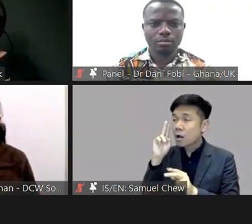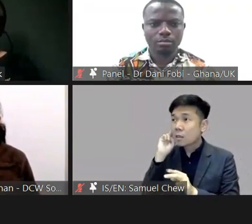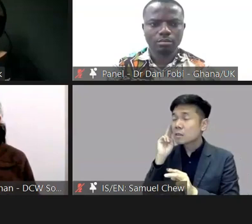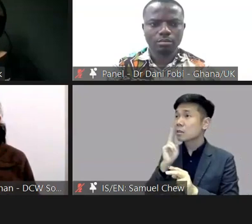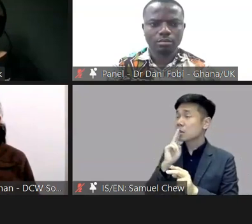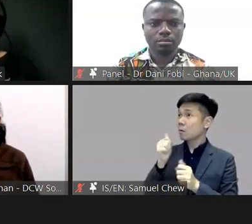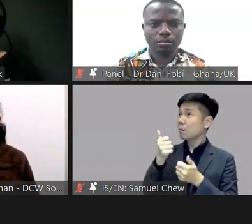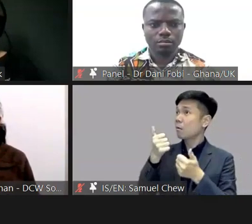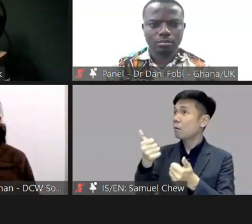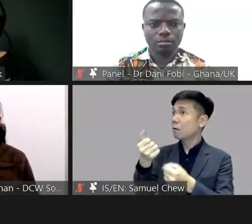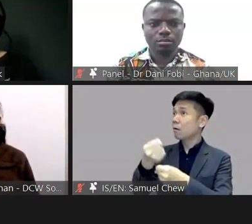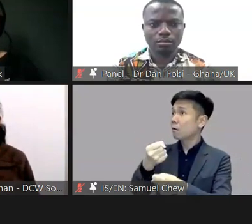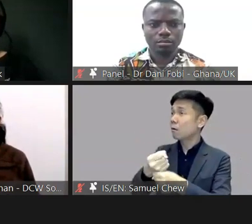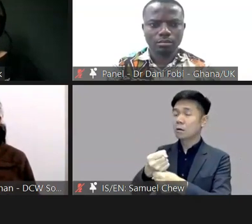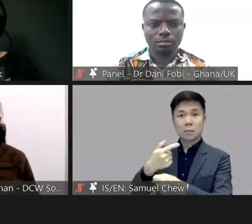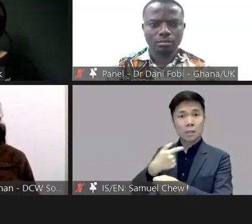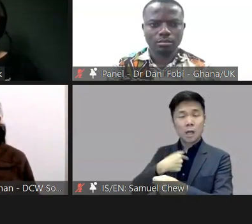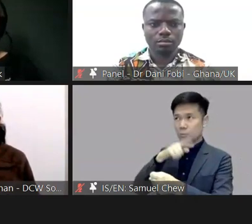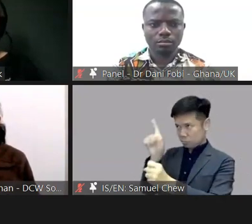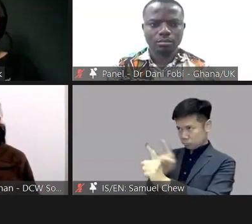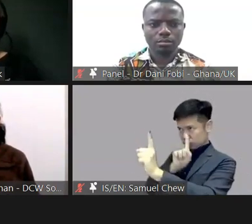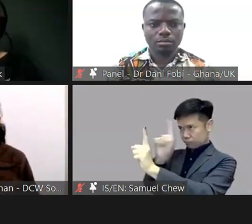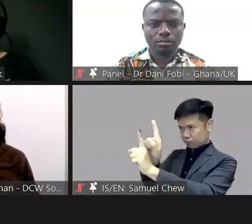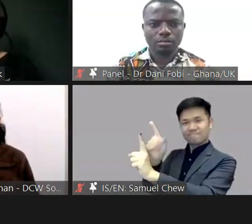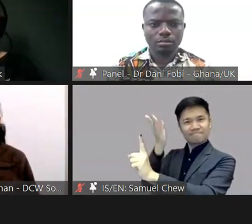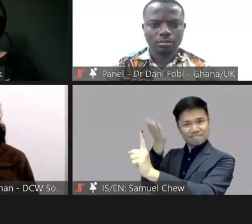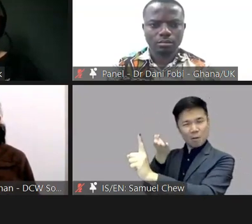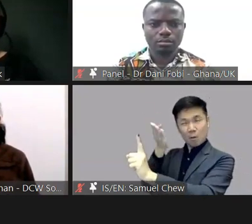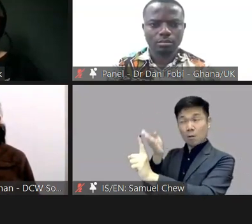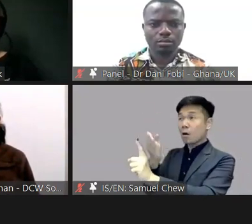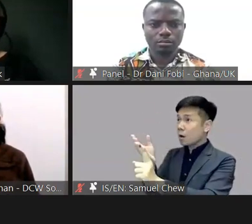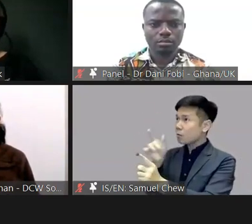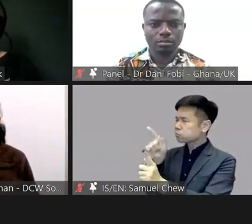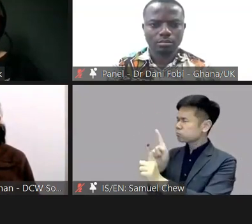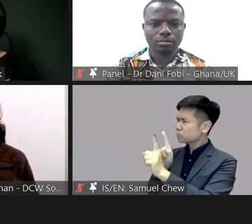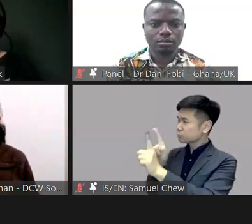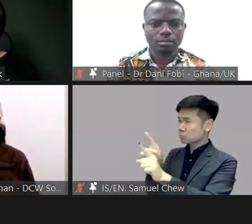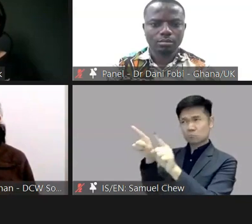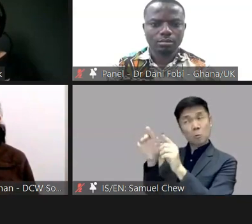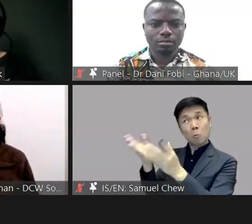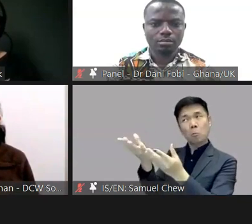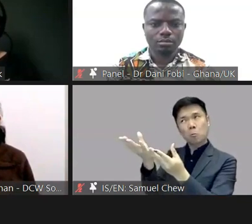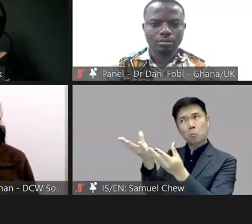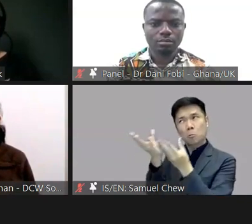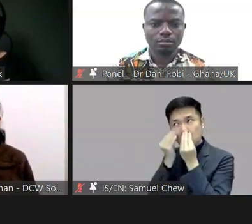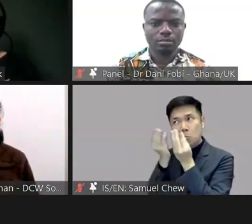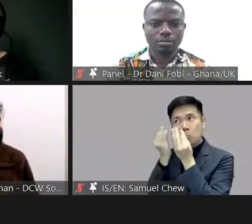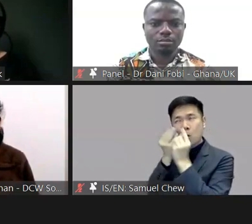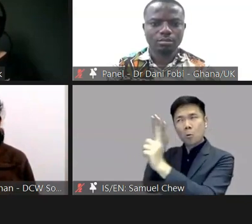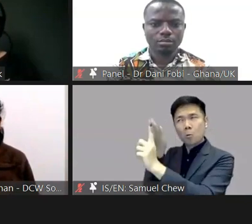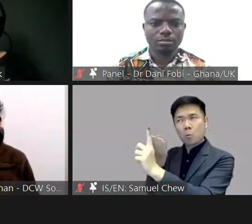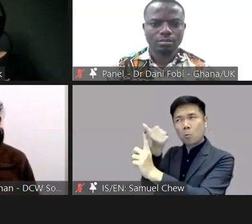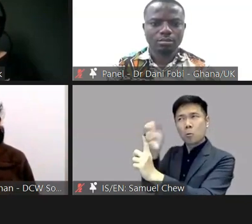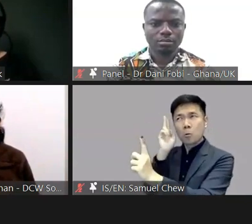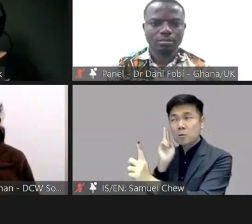all. So without those deaf role models, I do not think I will be here today. So yeah, the